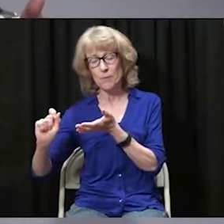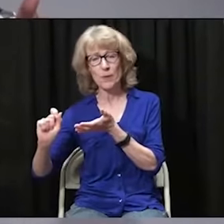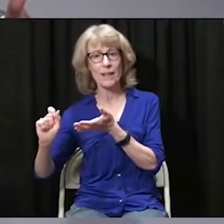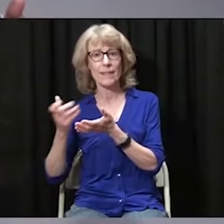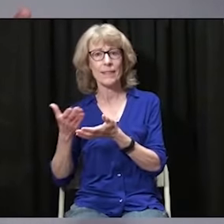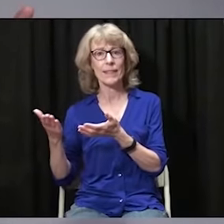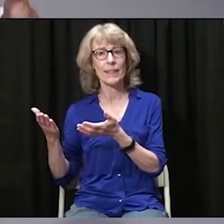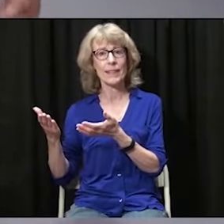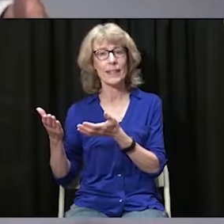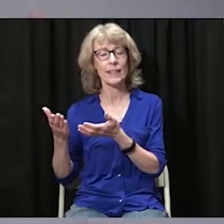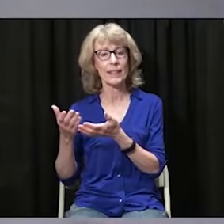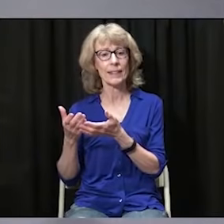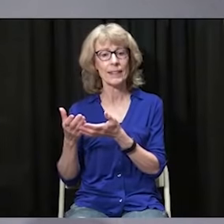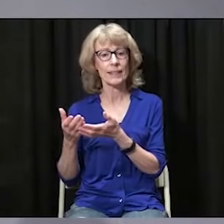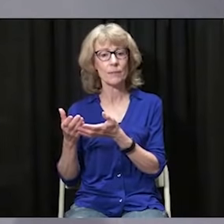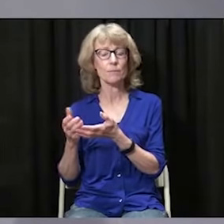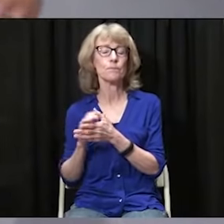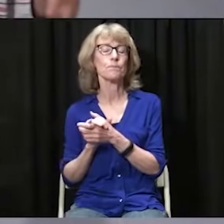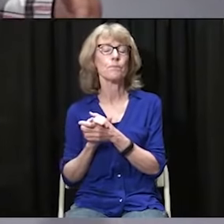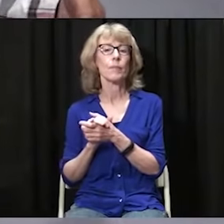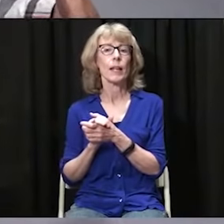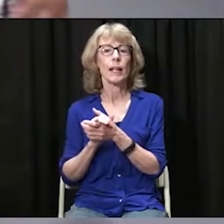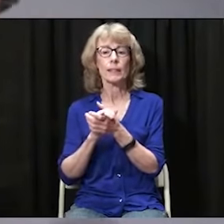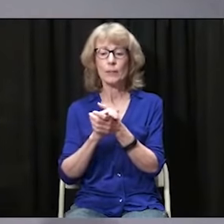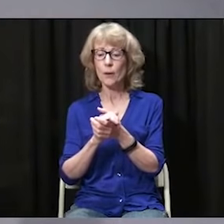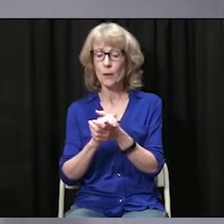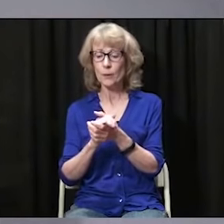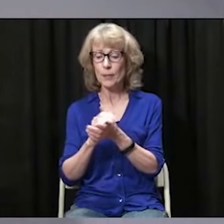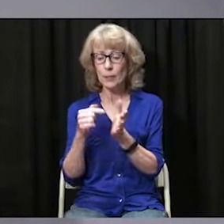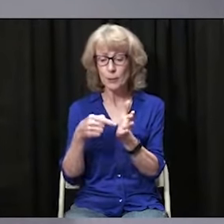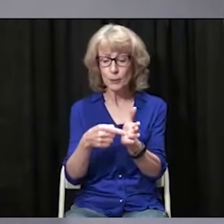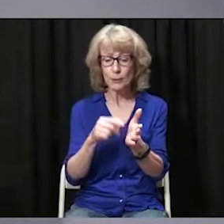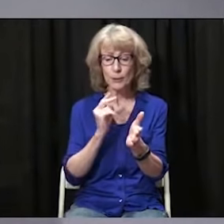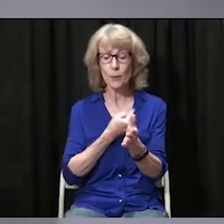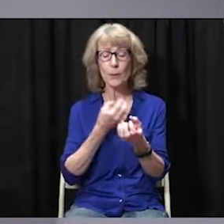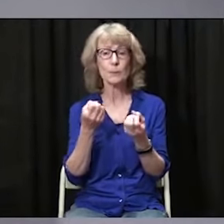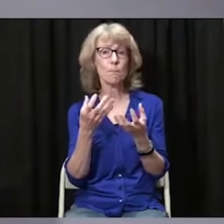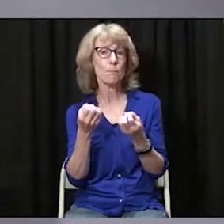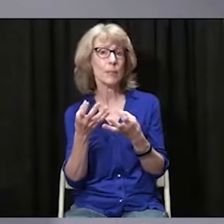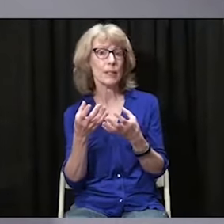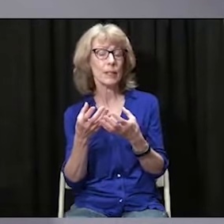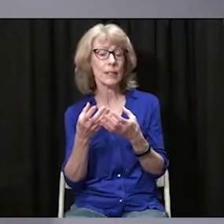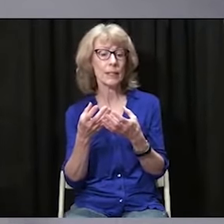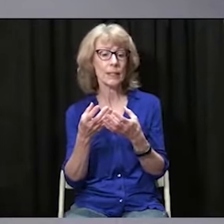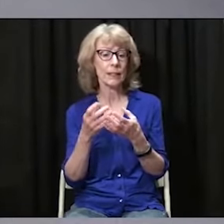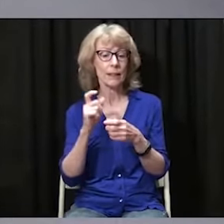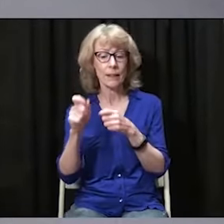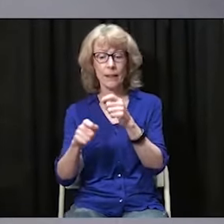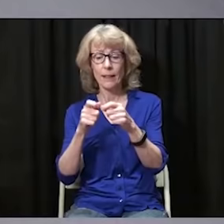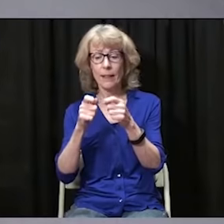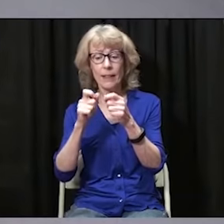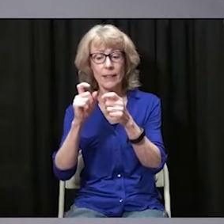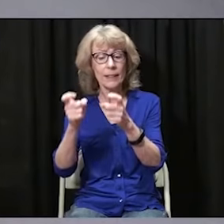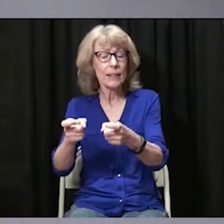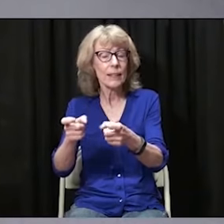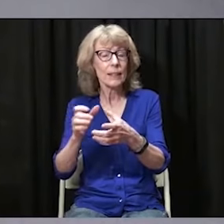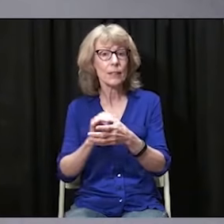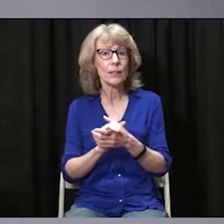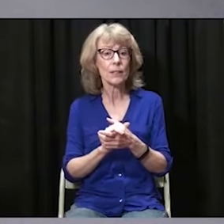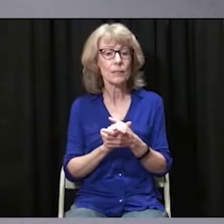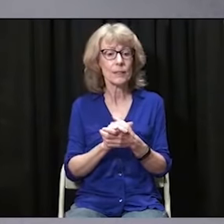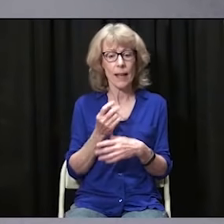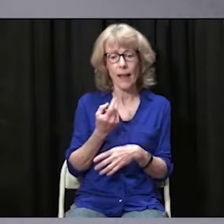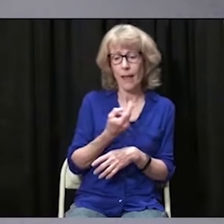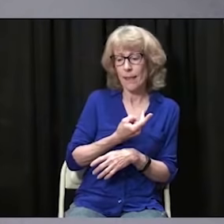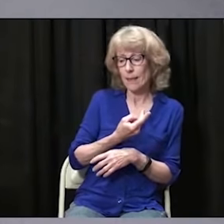own money, they bought me a Sudoku book, and they just lay out all these gifts, and they start telling us all about these gifts. And we have to stop. We say, what?